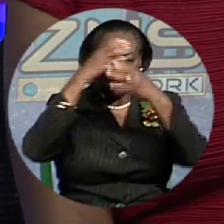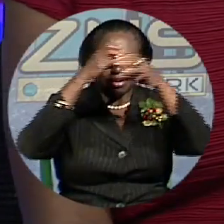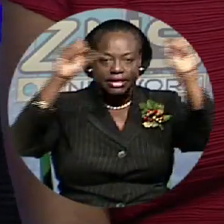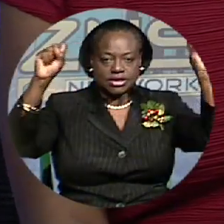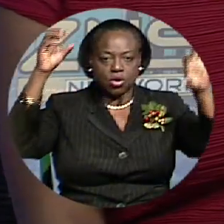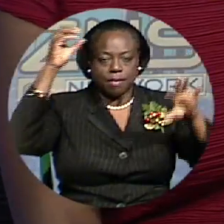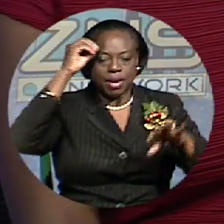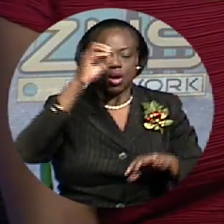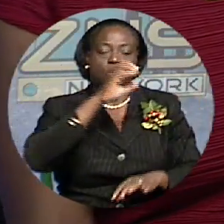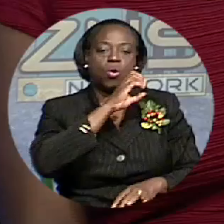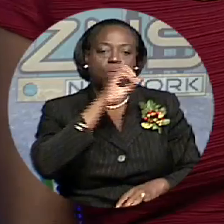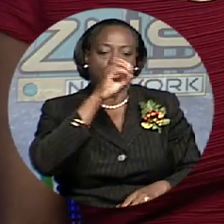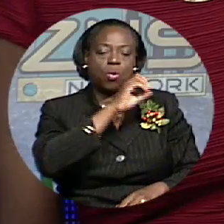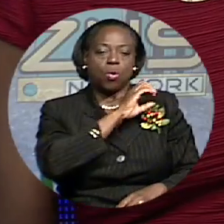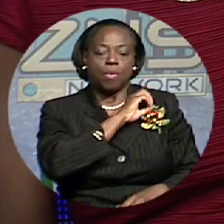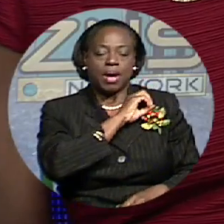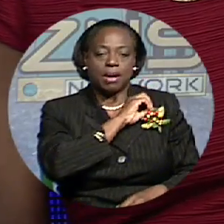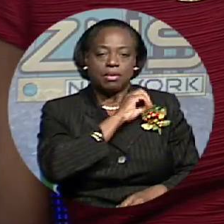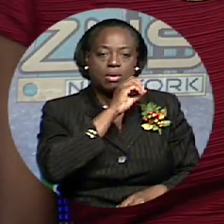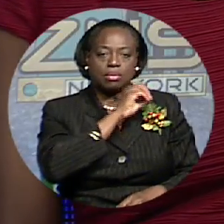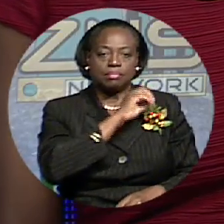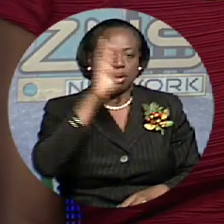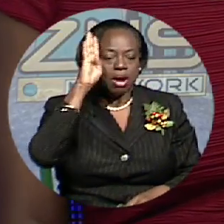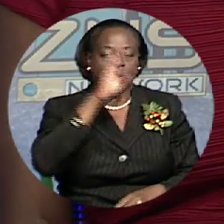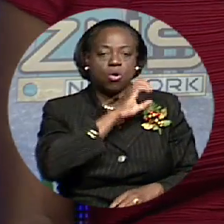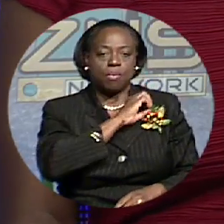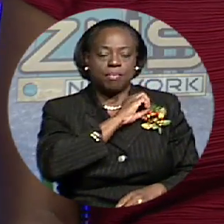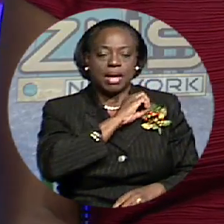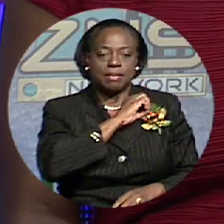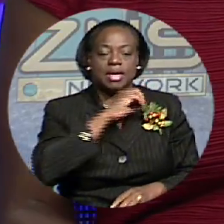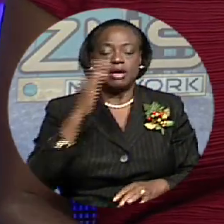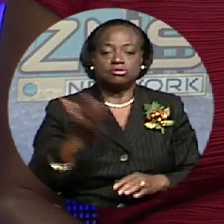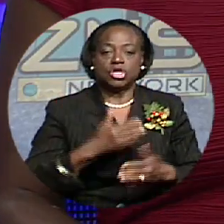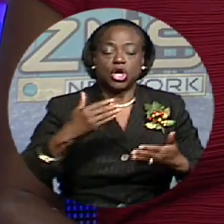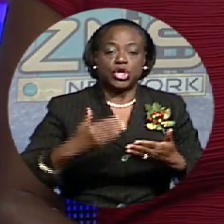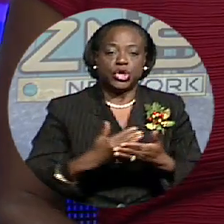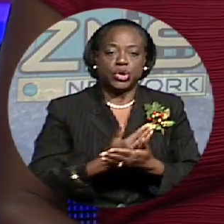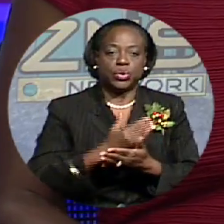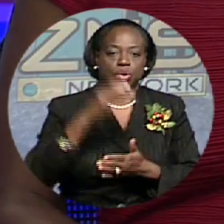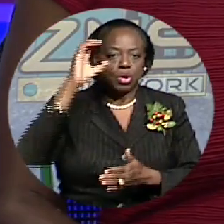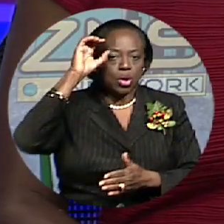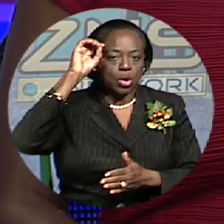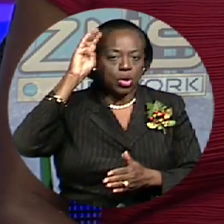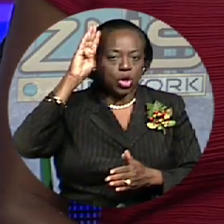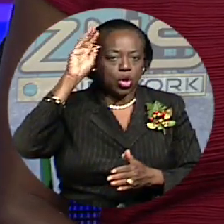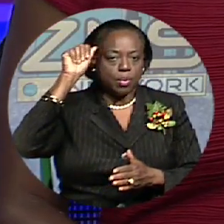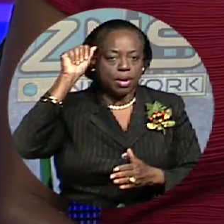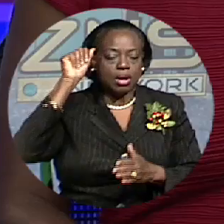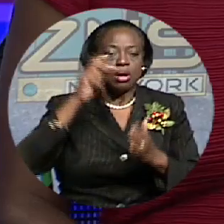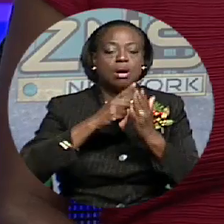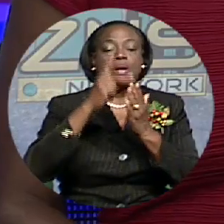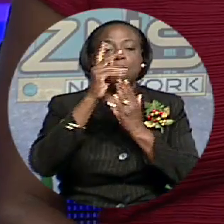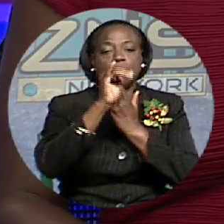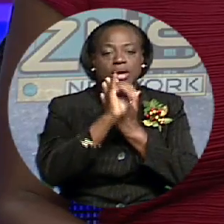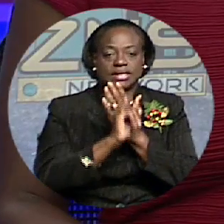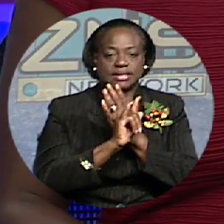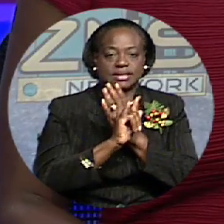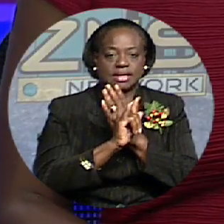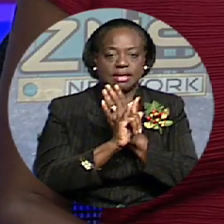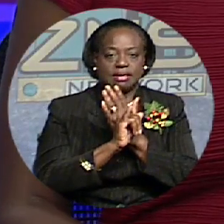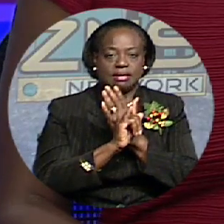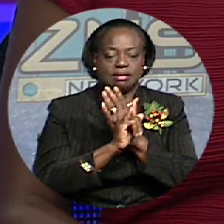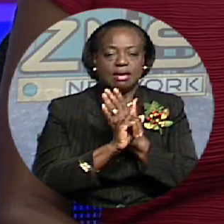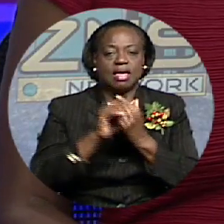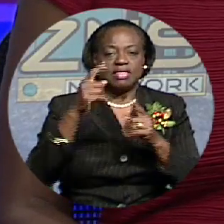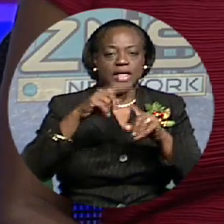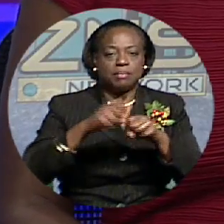new Cuba policy which relaxes restrictions and sanctions on that island nation. This no doubt paves the way for the embargo that has lasted